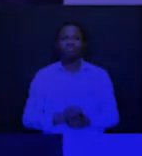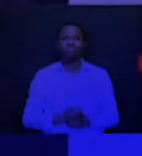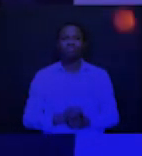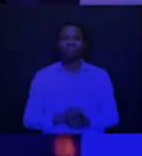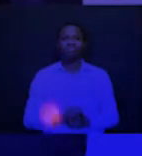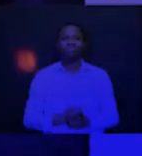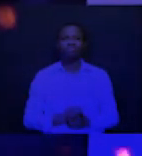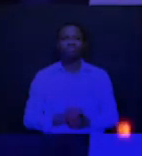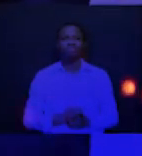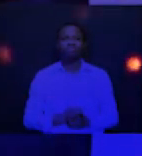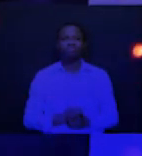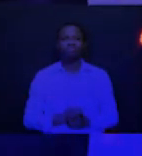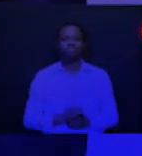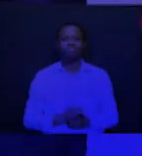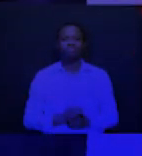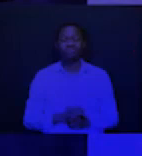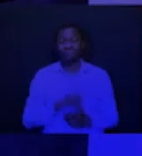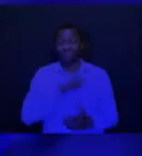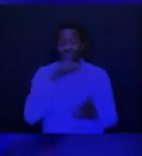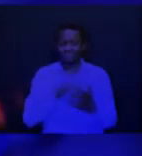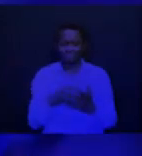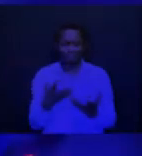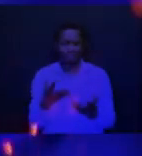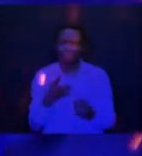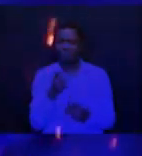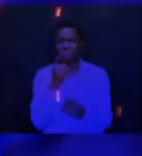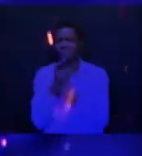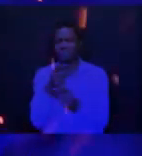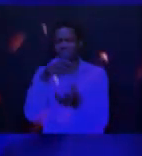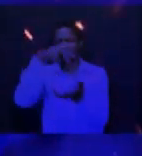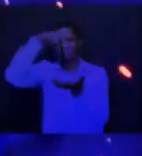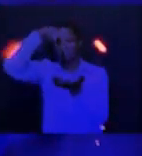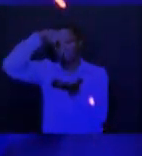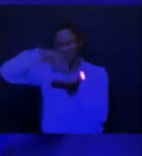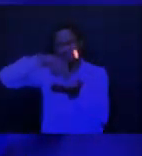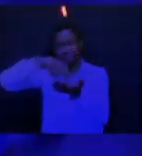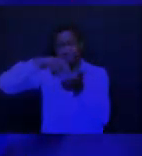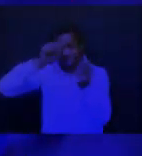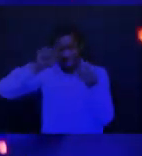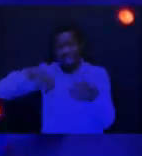This evening, I want you to just stand up wherever you are, if you can. We are